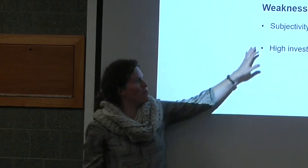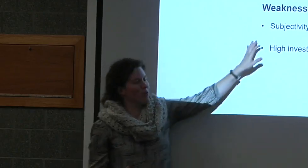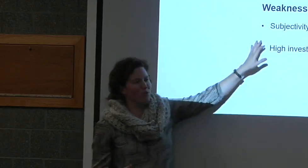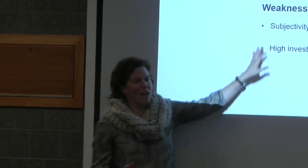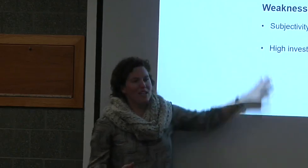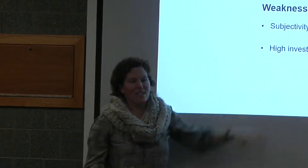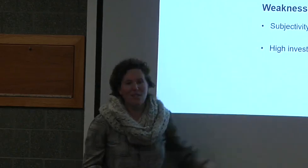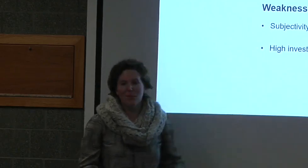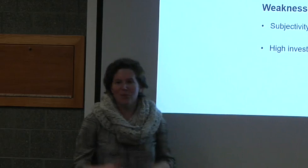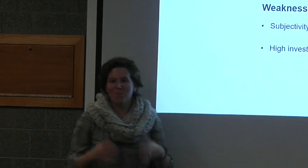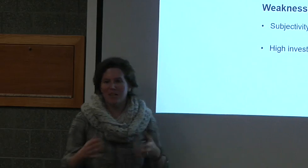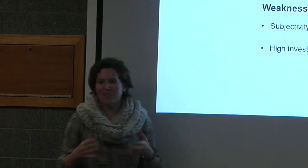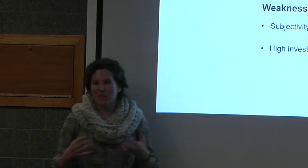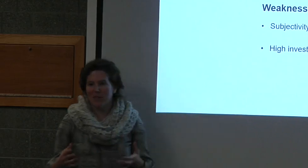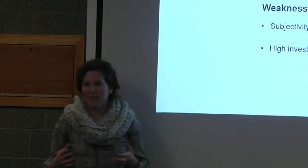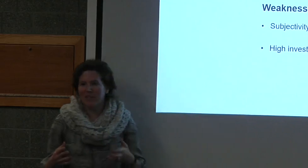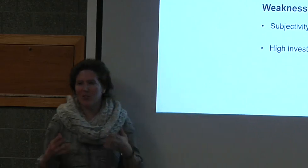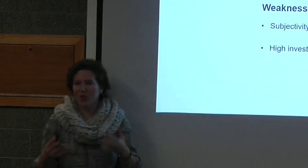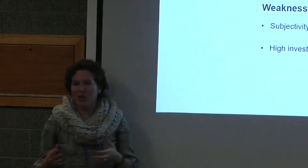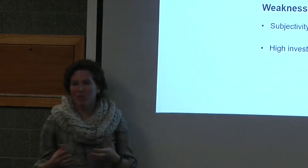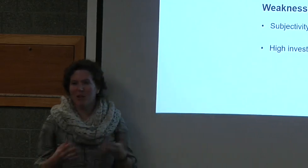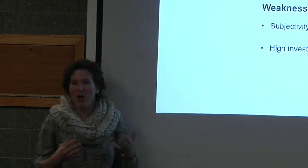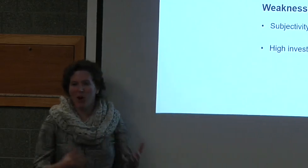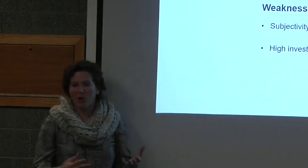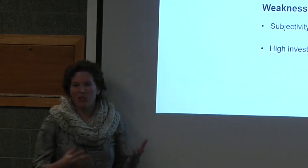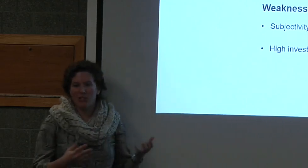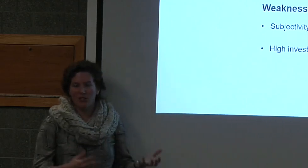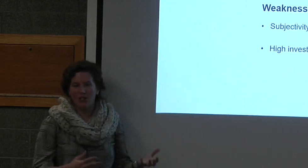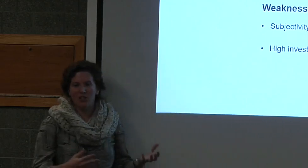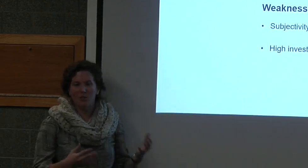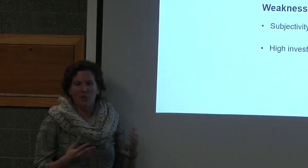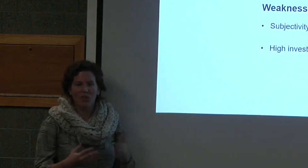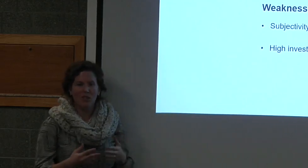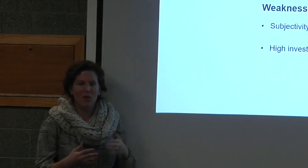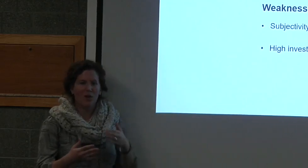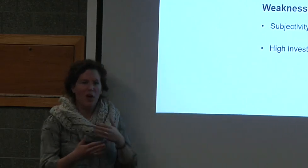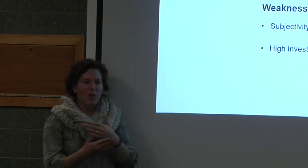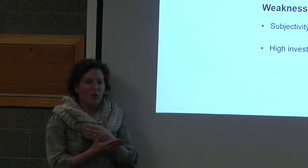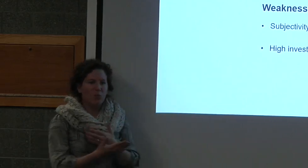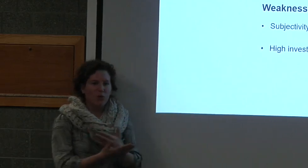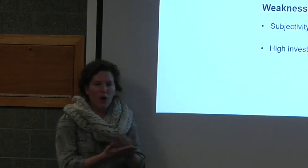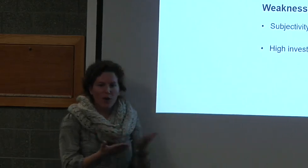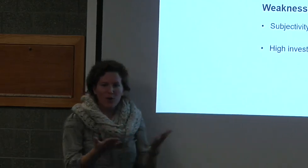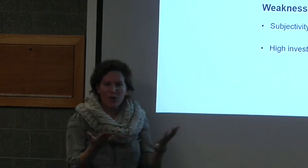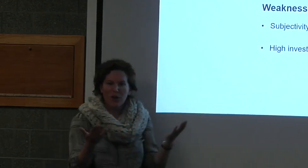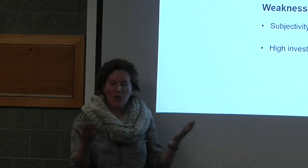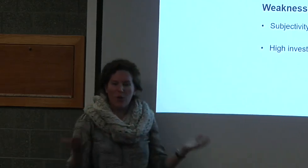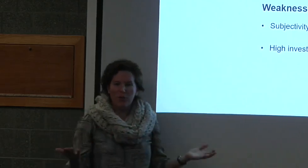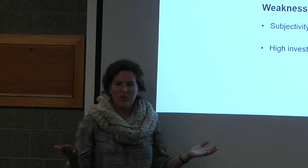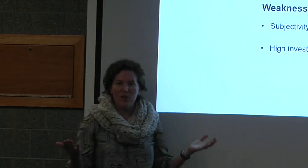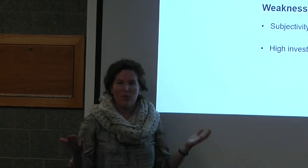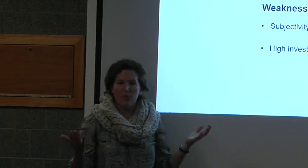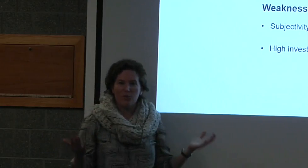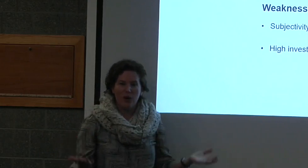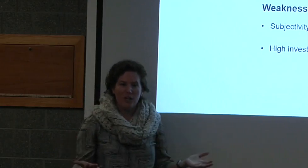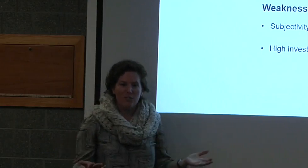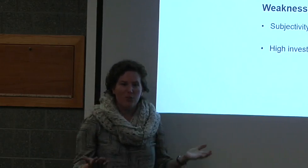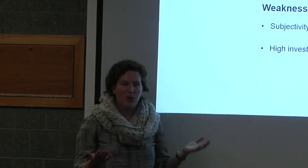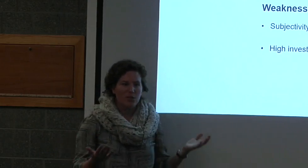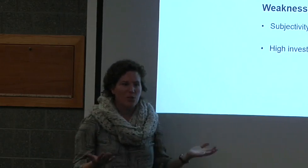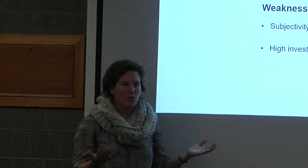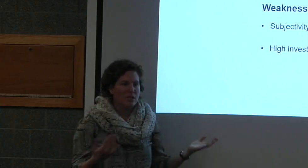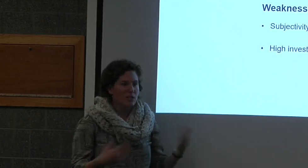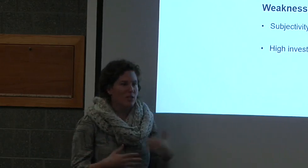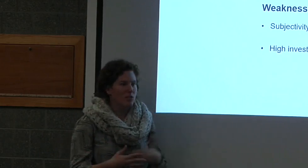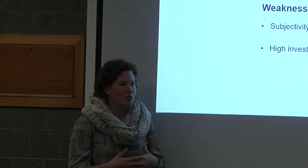way for them to sort of sit with messy things and try to make hard decisions. So when we think about the broader goals of what we're training them